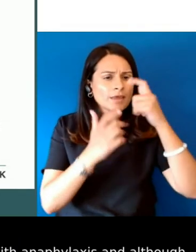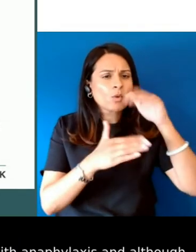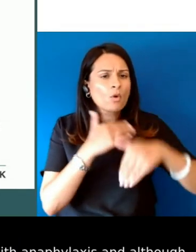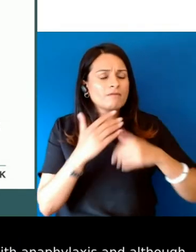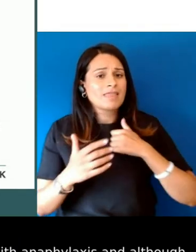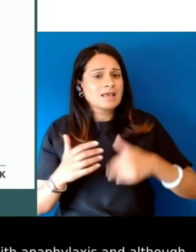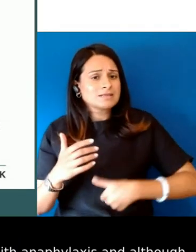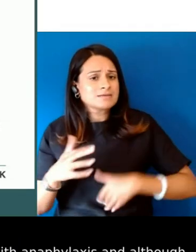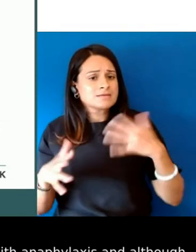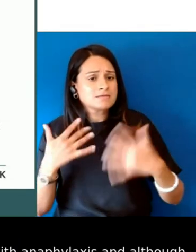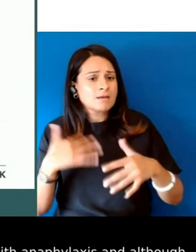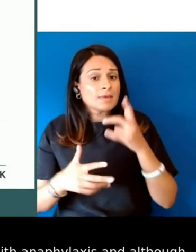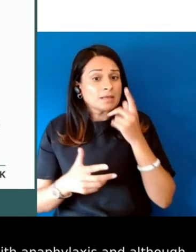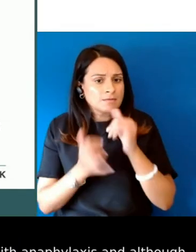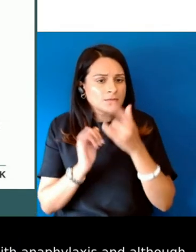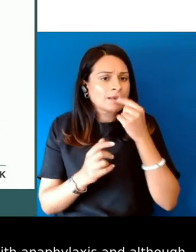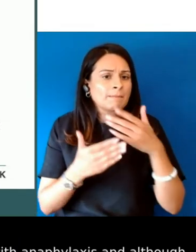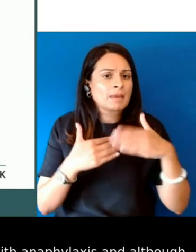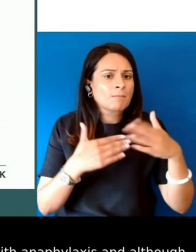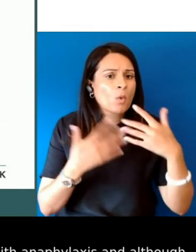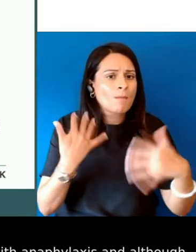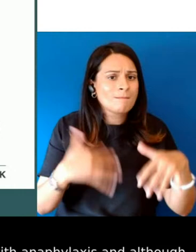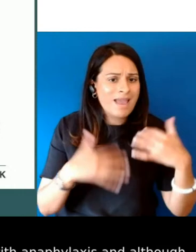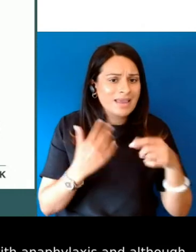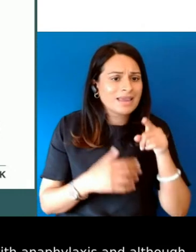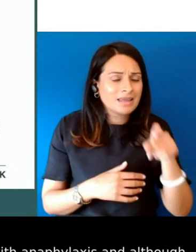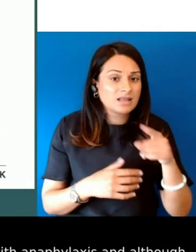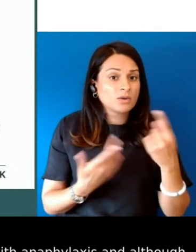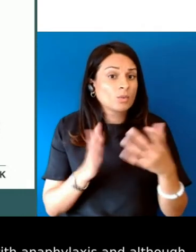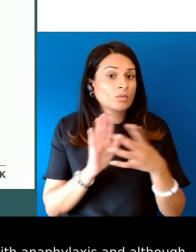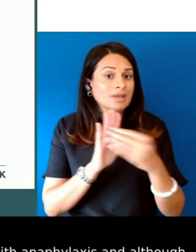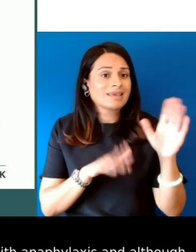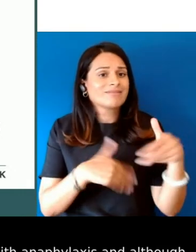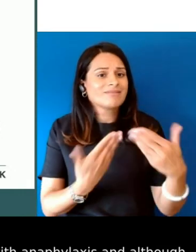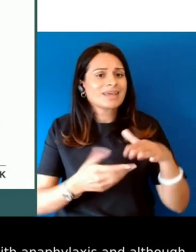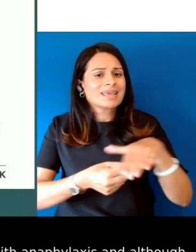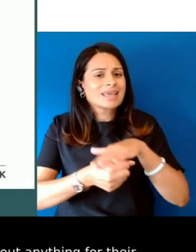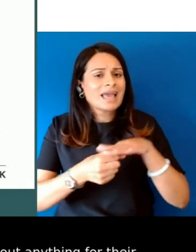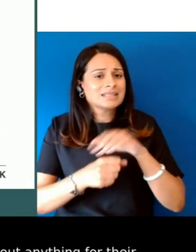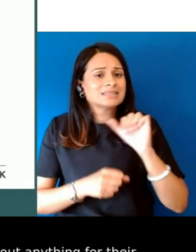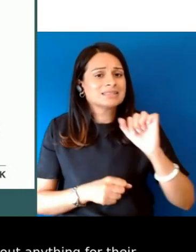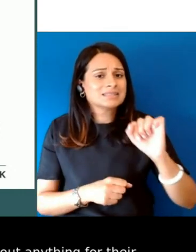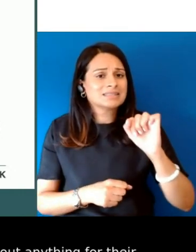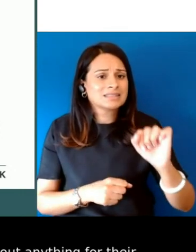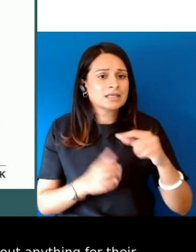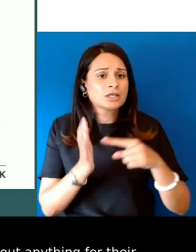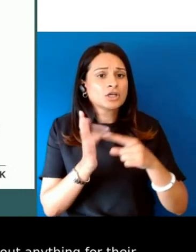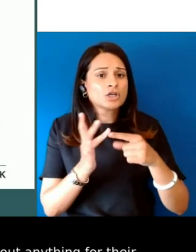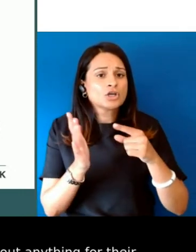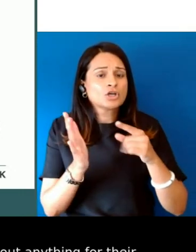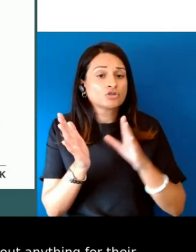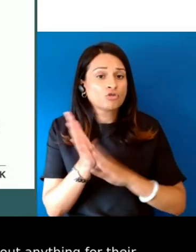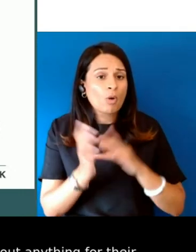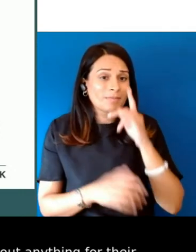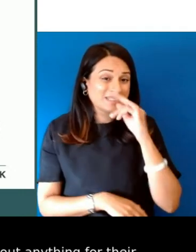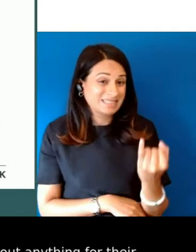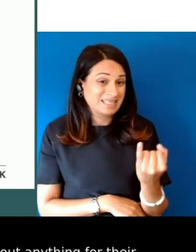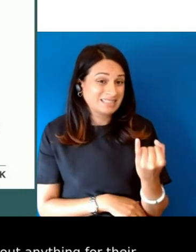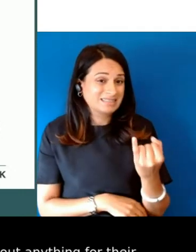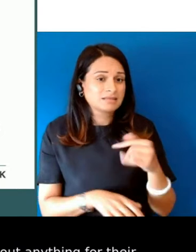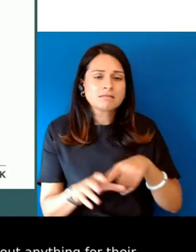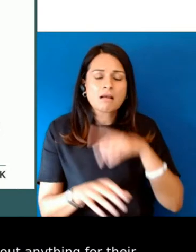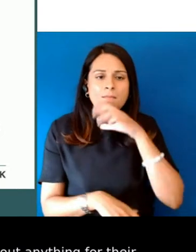that so i'm gonna present your case now there's this this thomas sexual young man who is